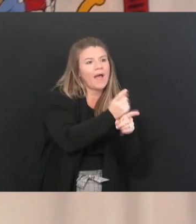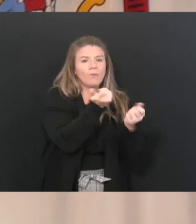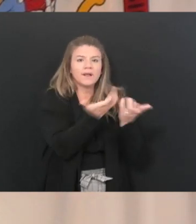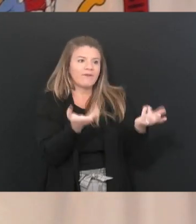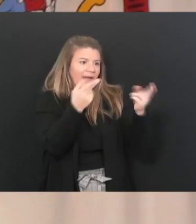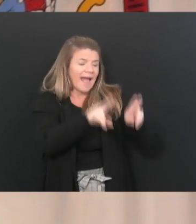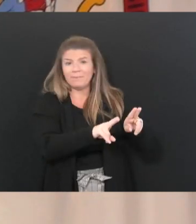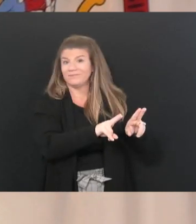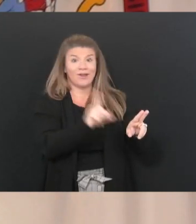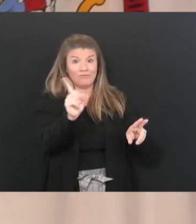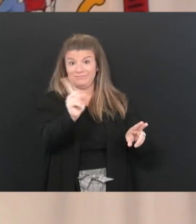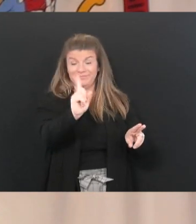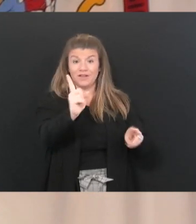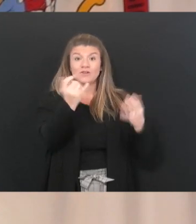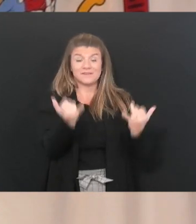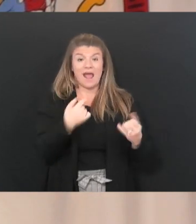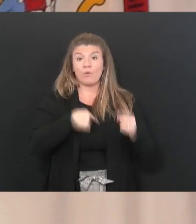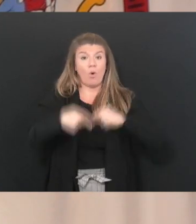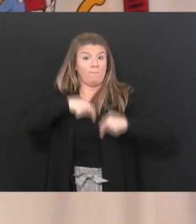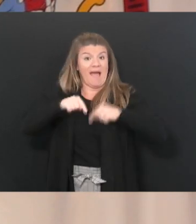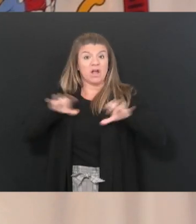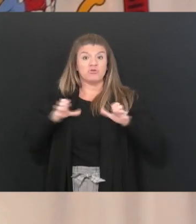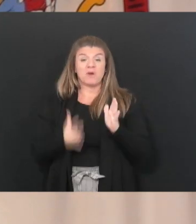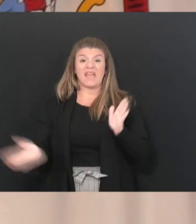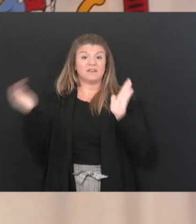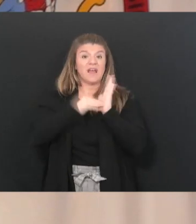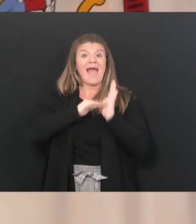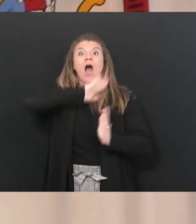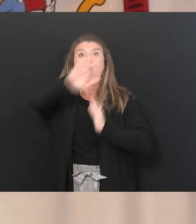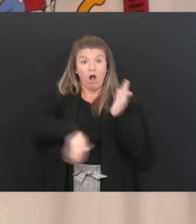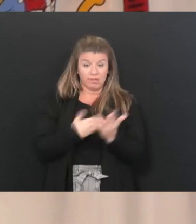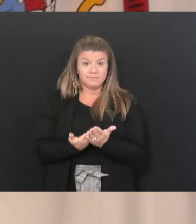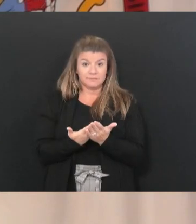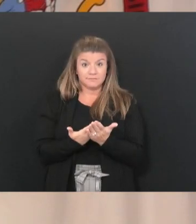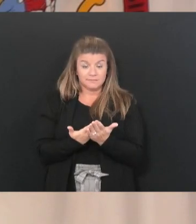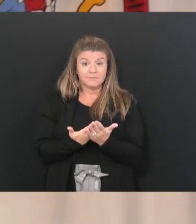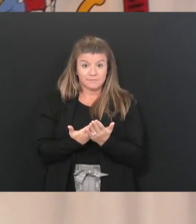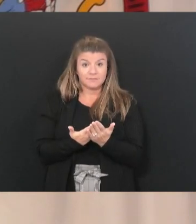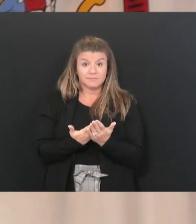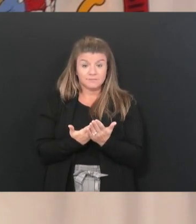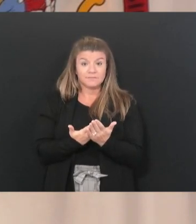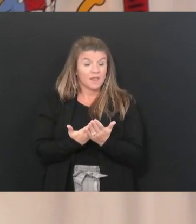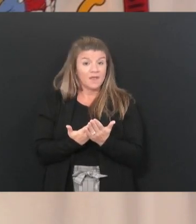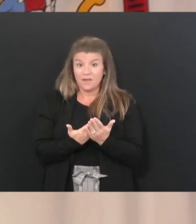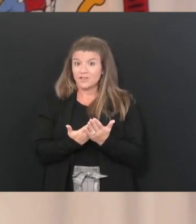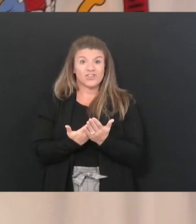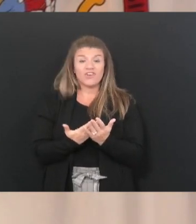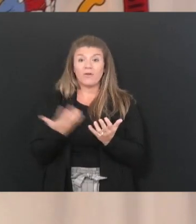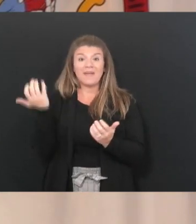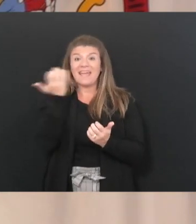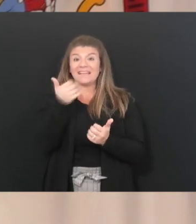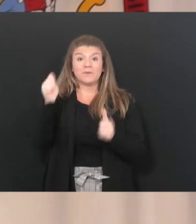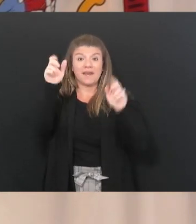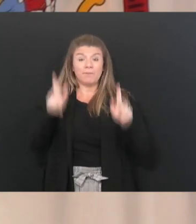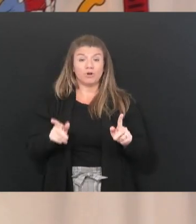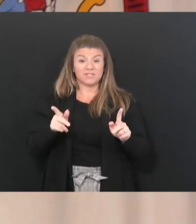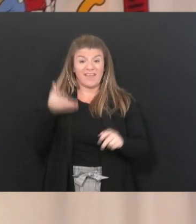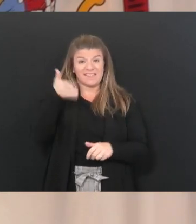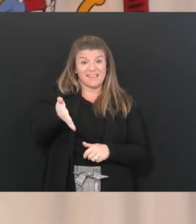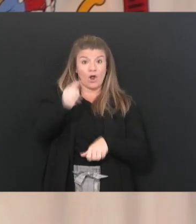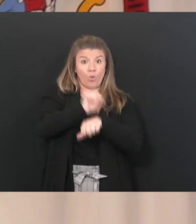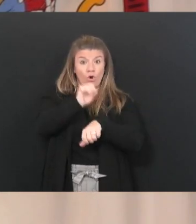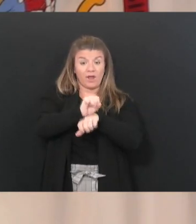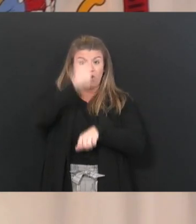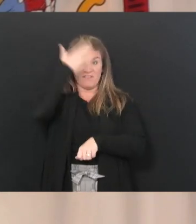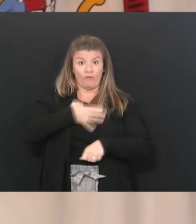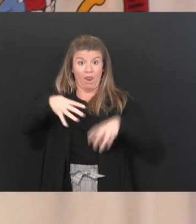go back and redo everybody. So from the standpoint of all those that are on the front lines at the